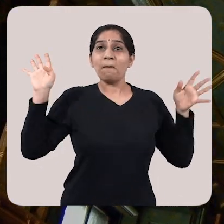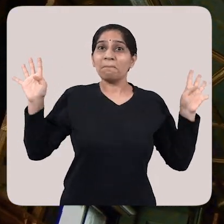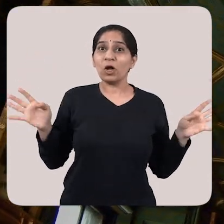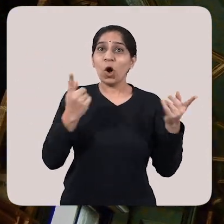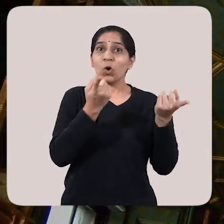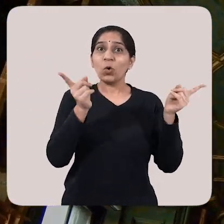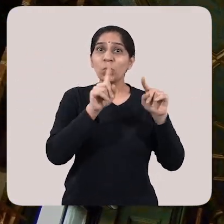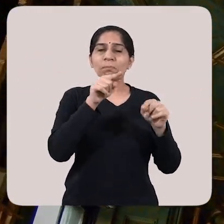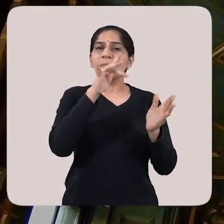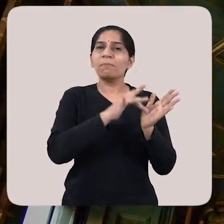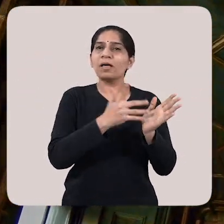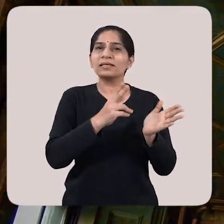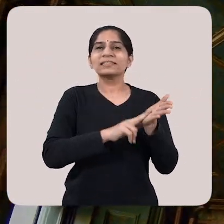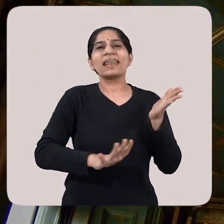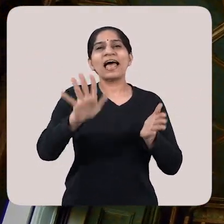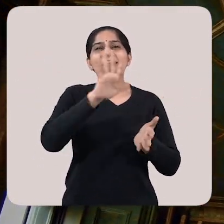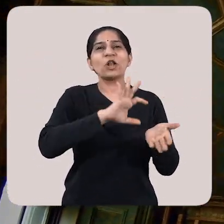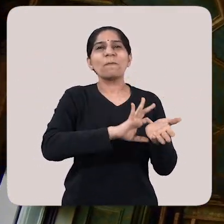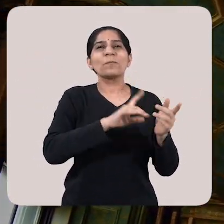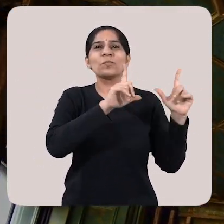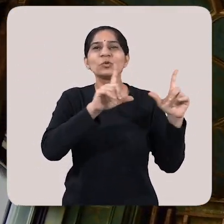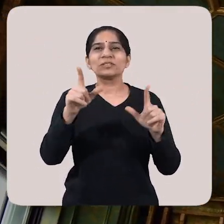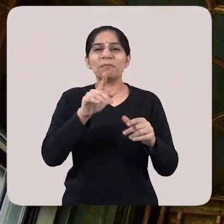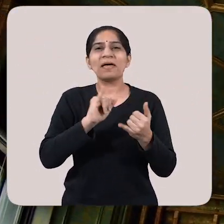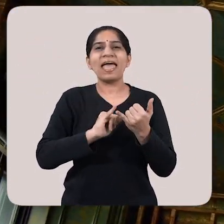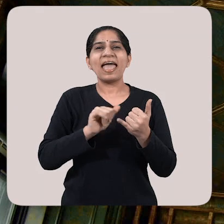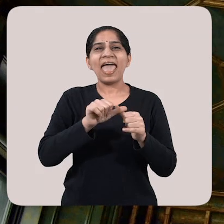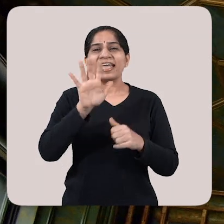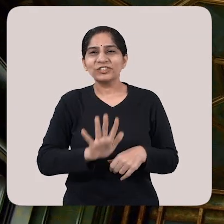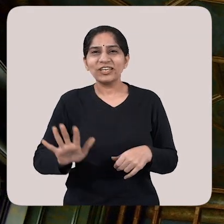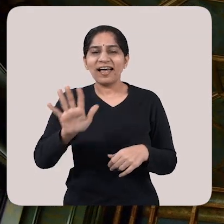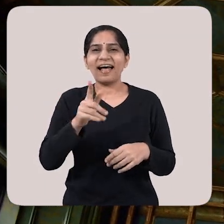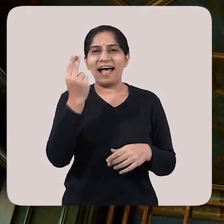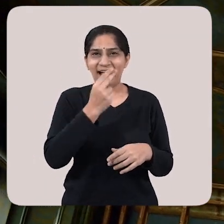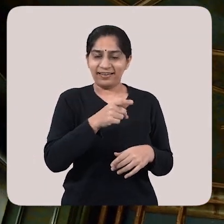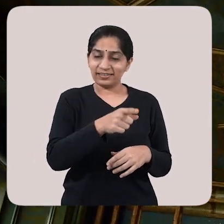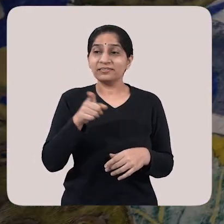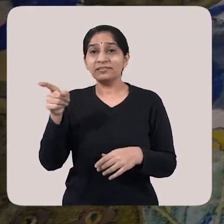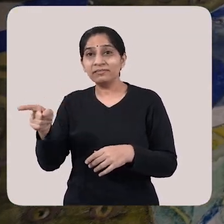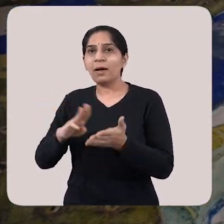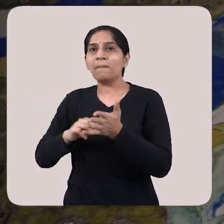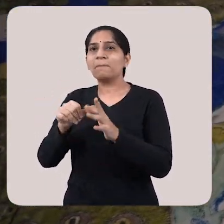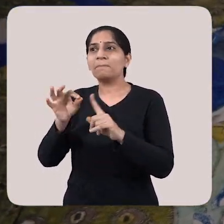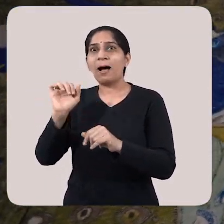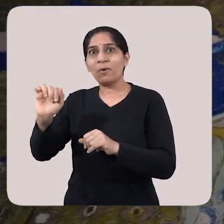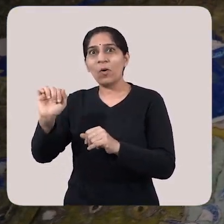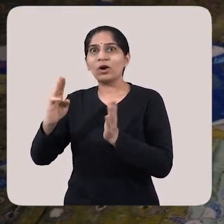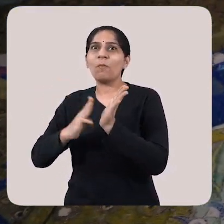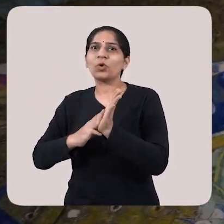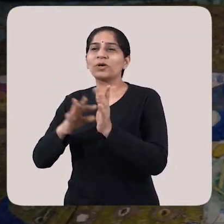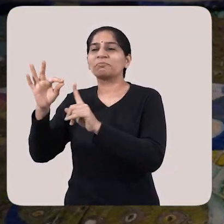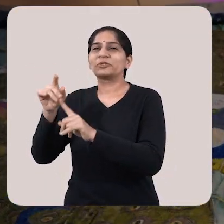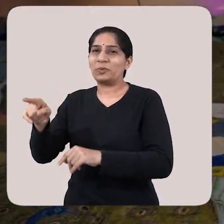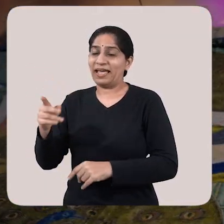Whistler's Peacock Room at the National Museum of Asian Art, part of the Smithsonian Institution, and a Morakuti Pichwai